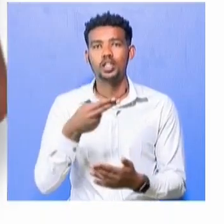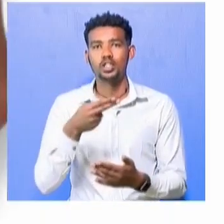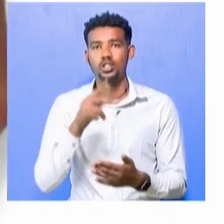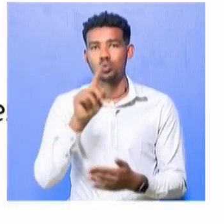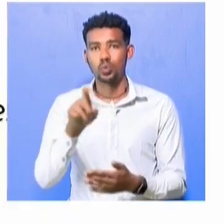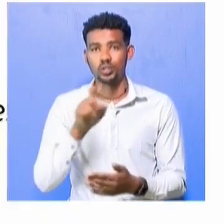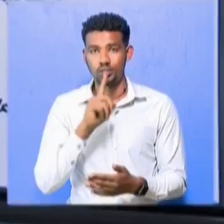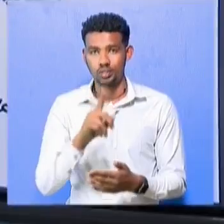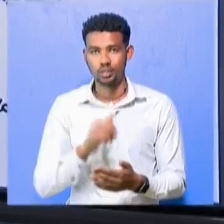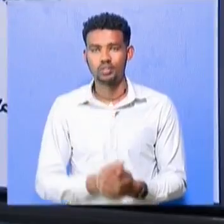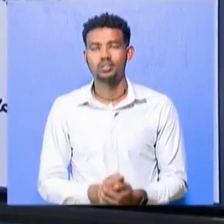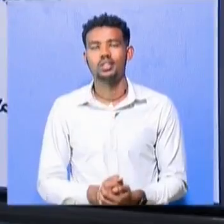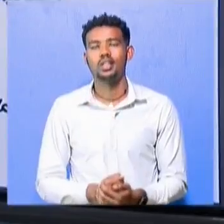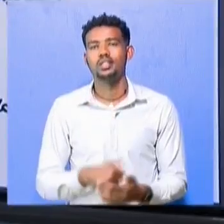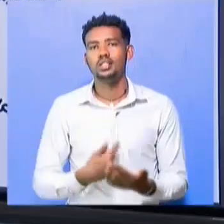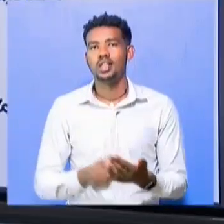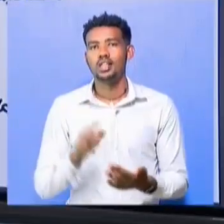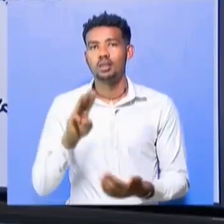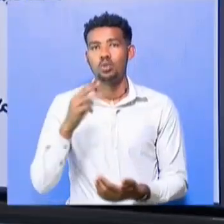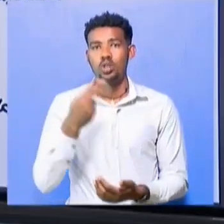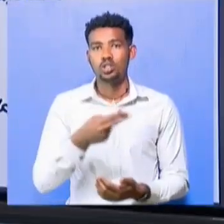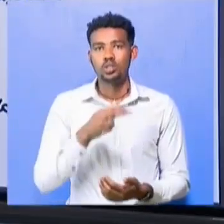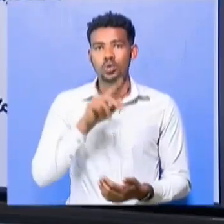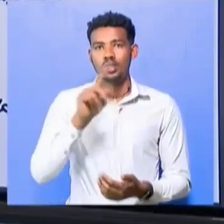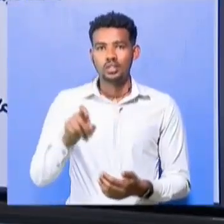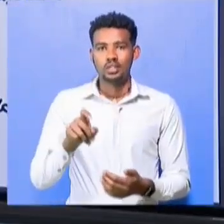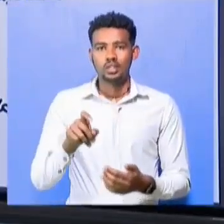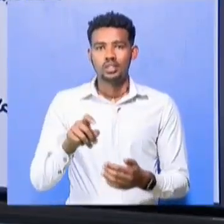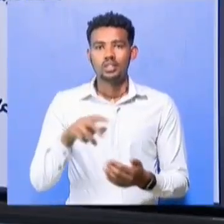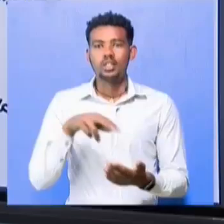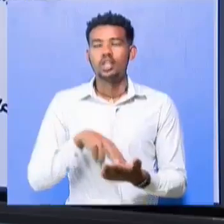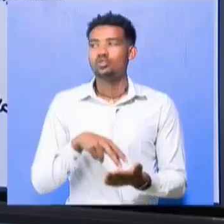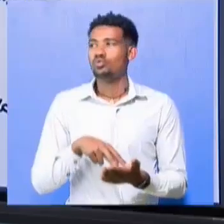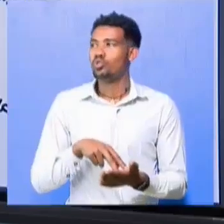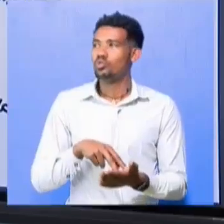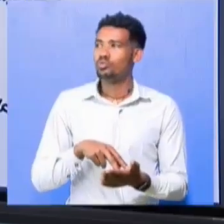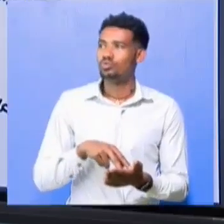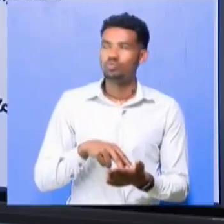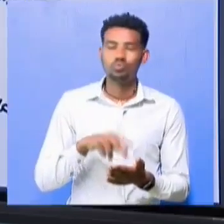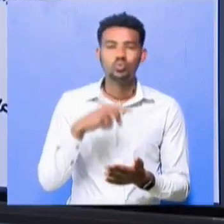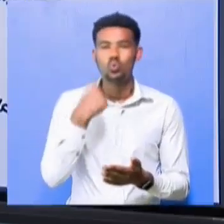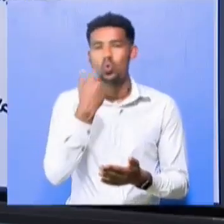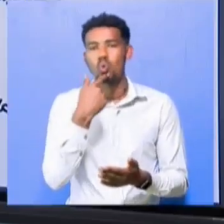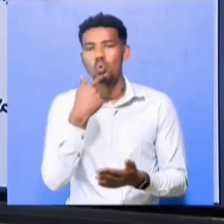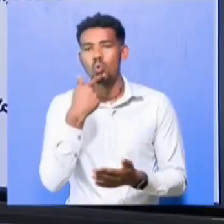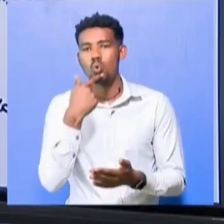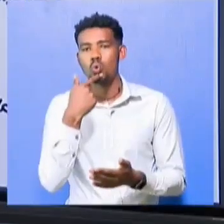this WH question word stands for referring to a person.